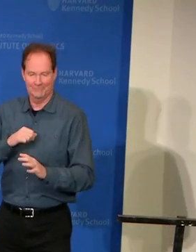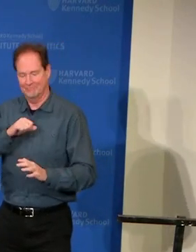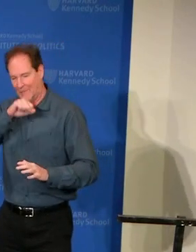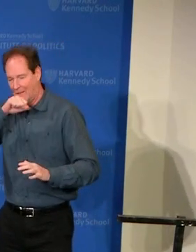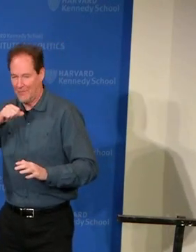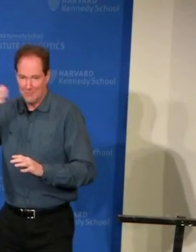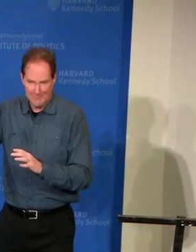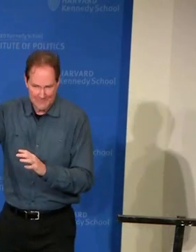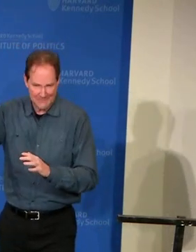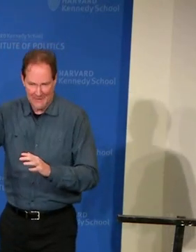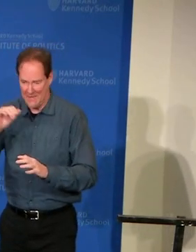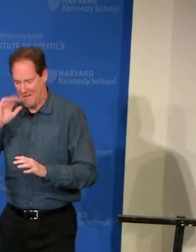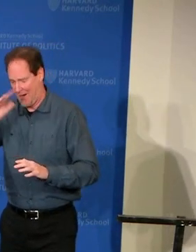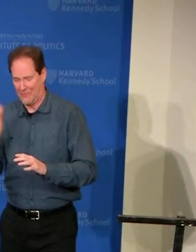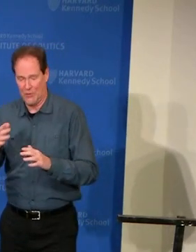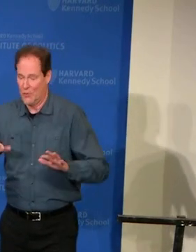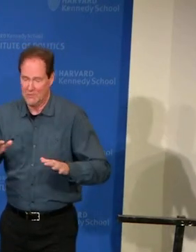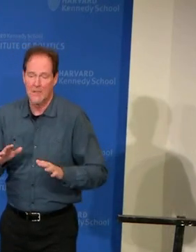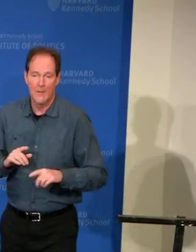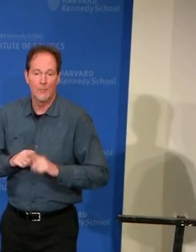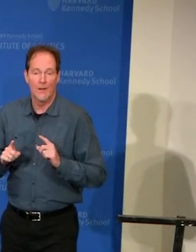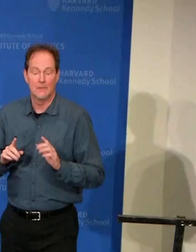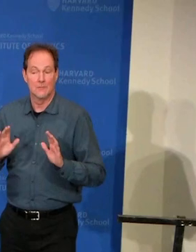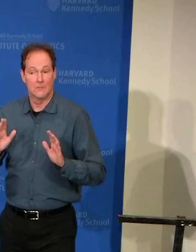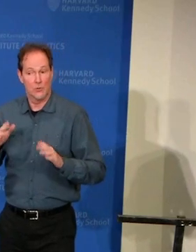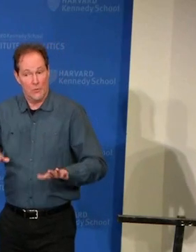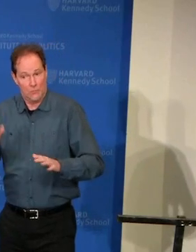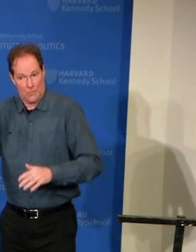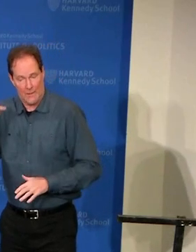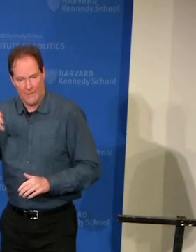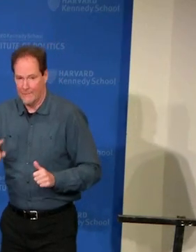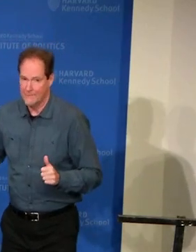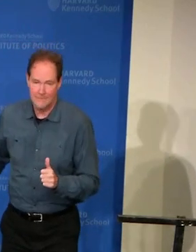nervous, but this is the first time because